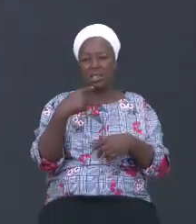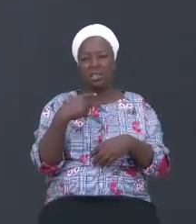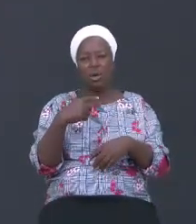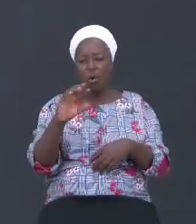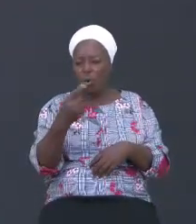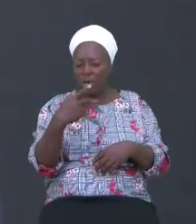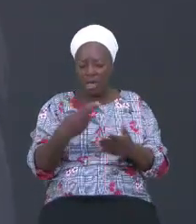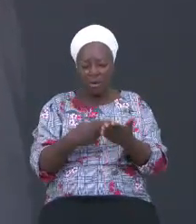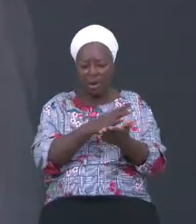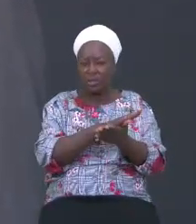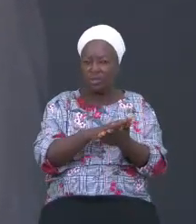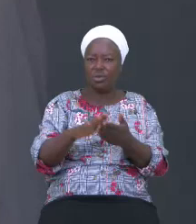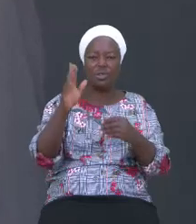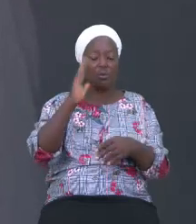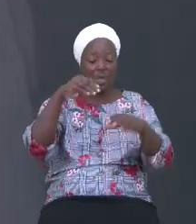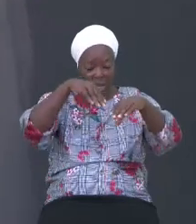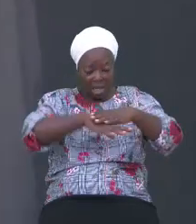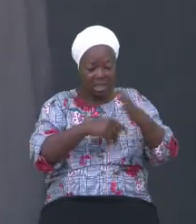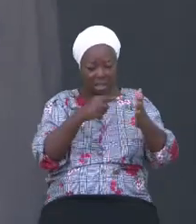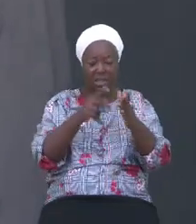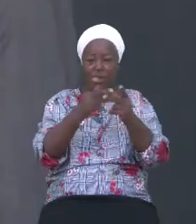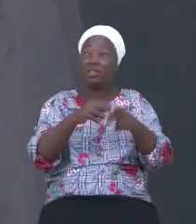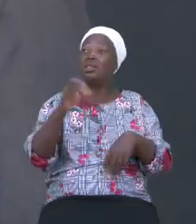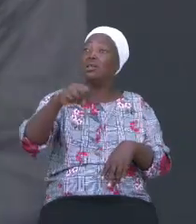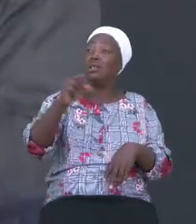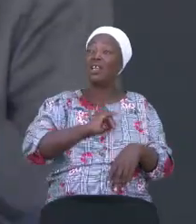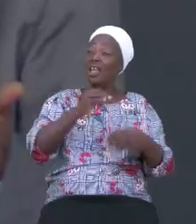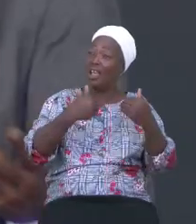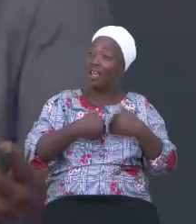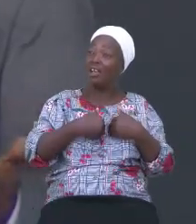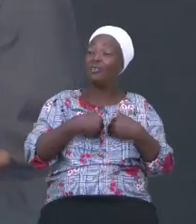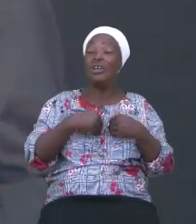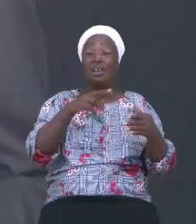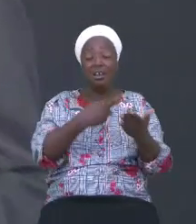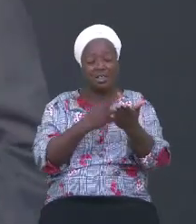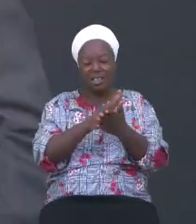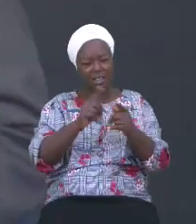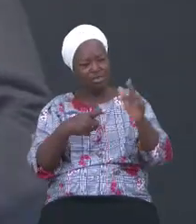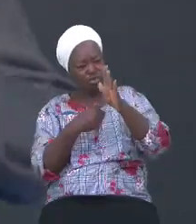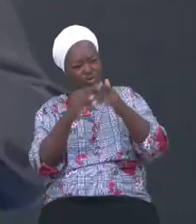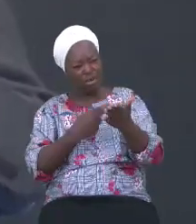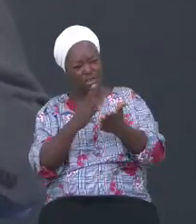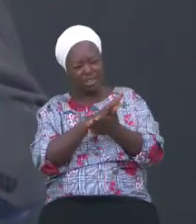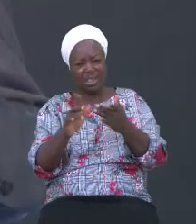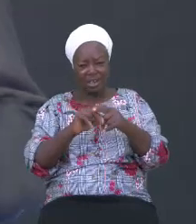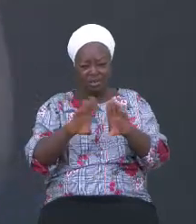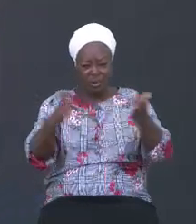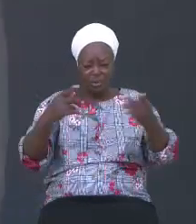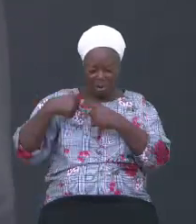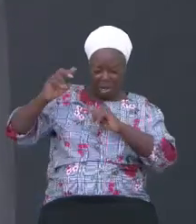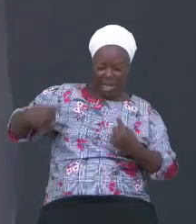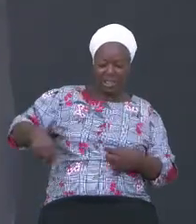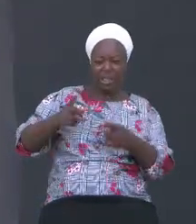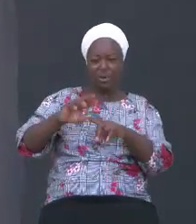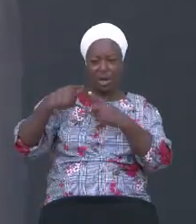the righteous get here. You say, yes, I am. They say, show your righteousness. And you open your heart. Oh, they